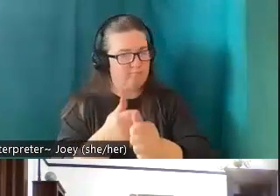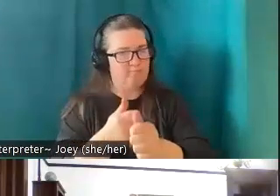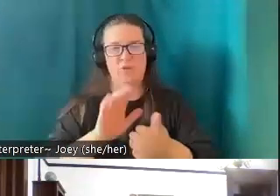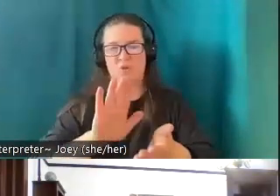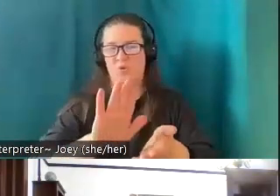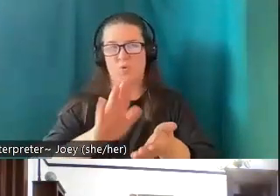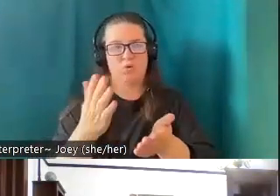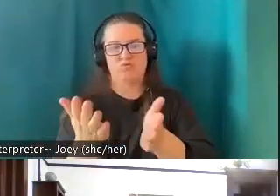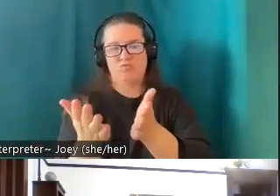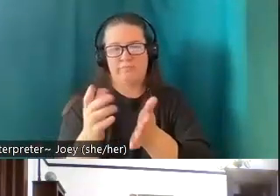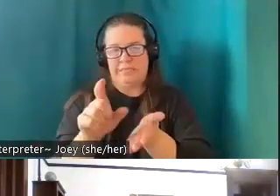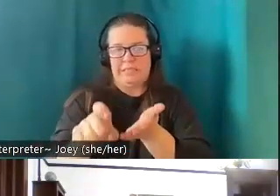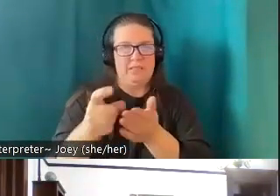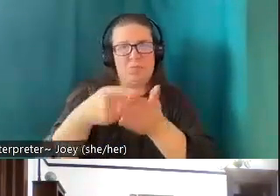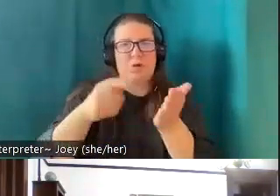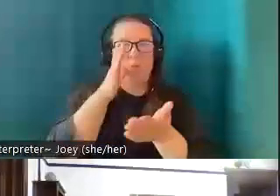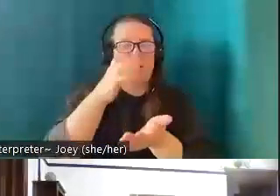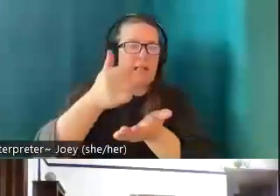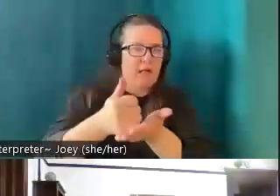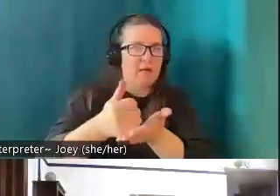you execute on your mission.